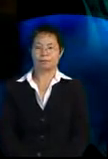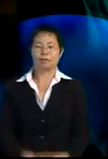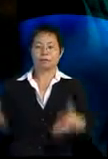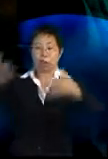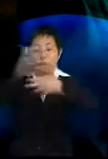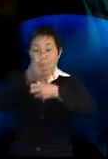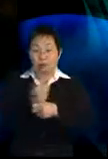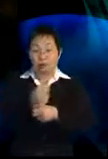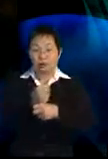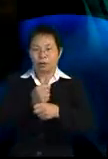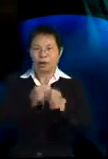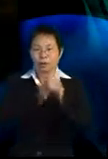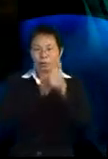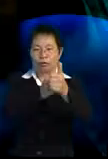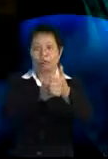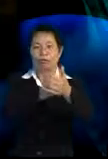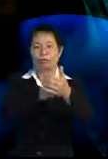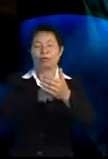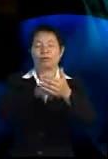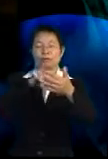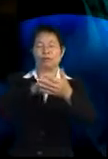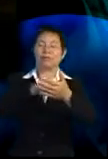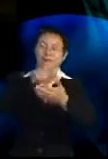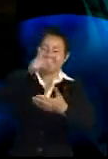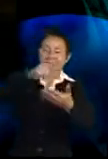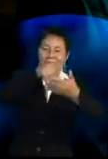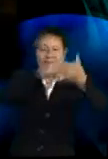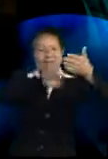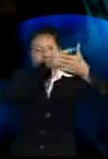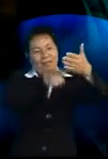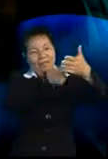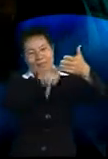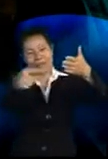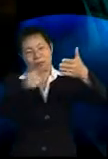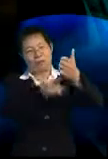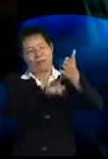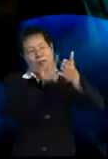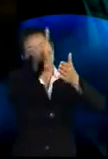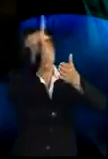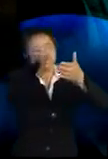The conclusion based on the graph is a straight graph is obtained.